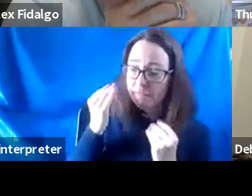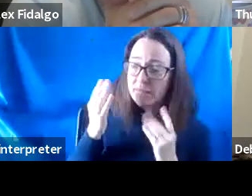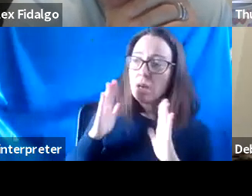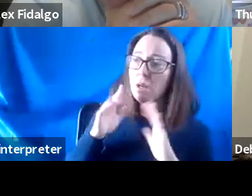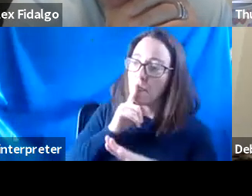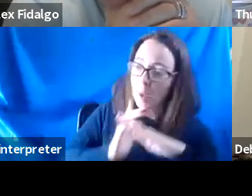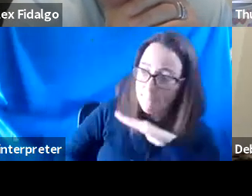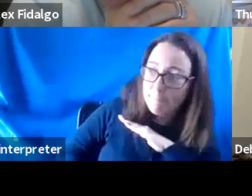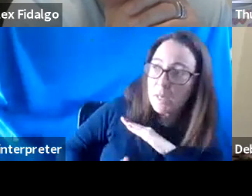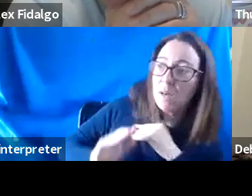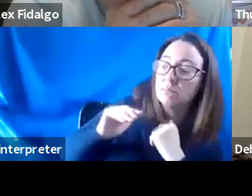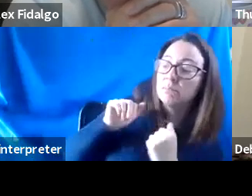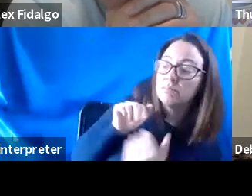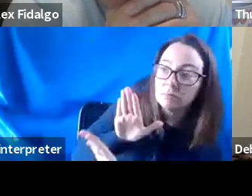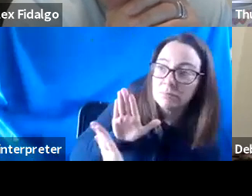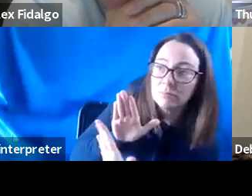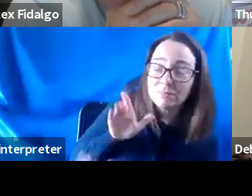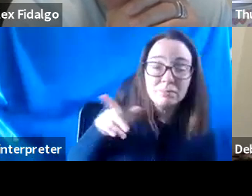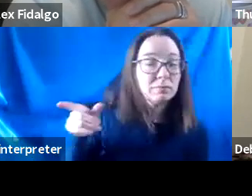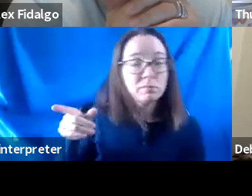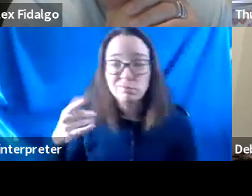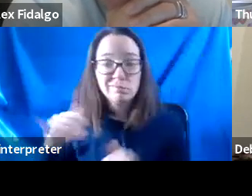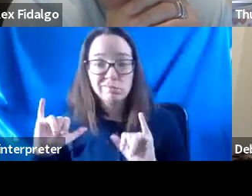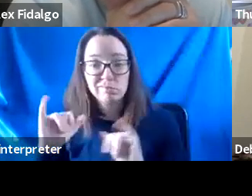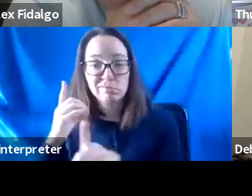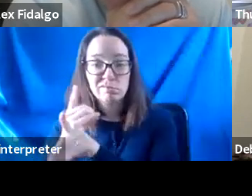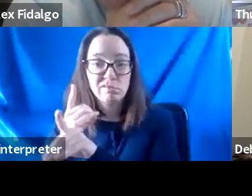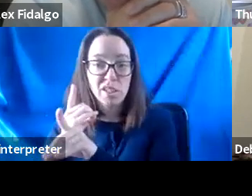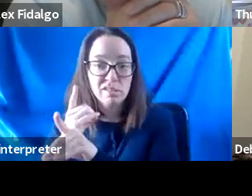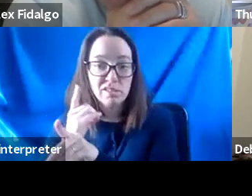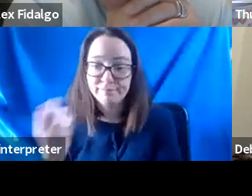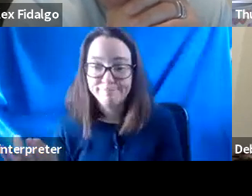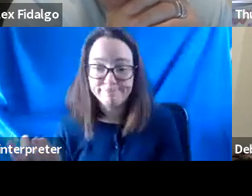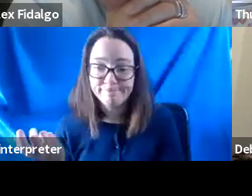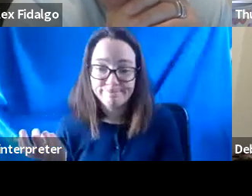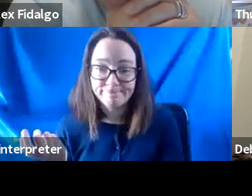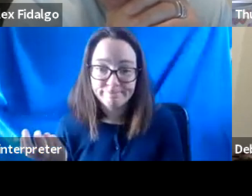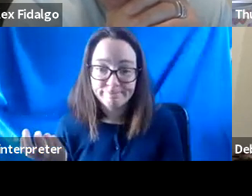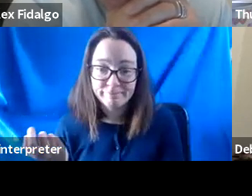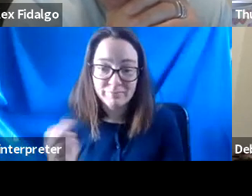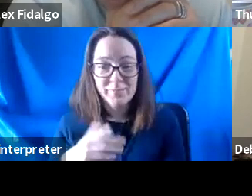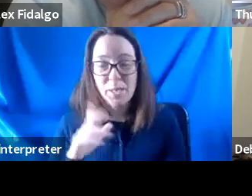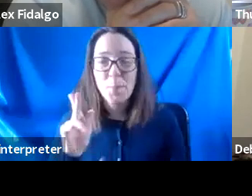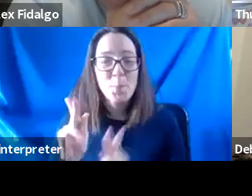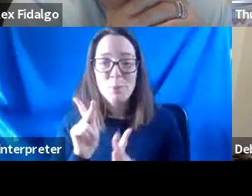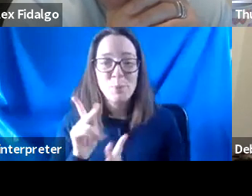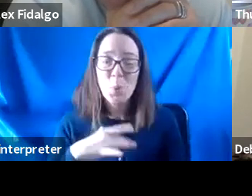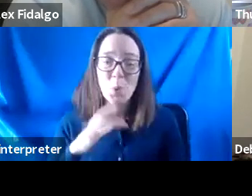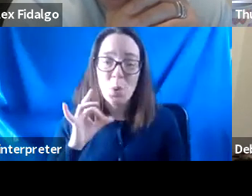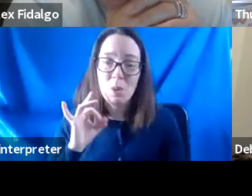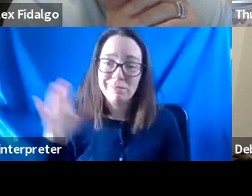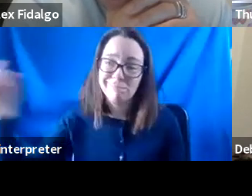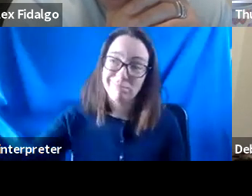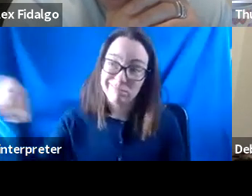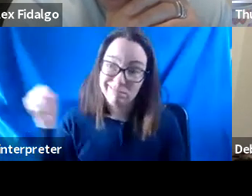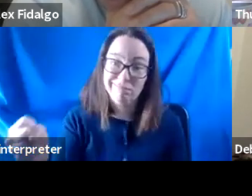nobody likes to be called in or out, but in particular, nobody likes to be even if you